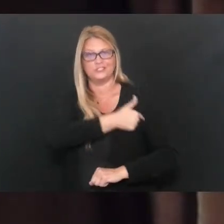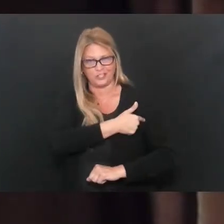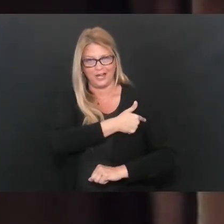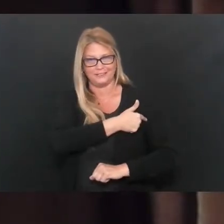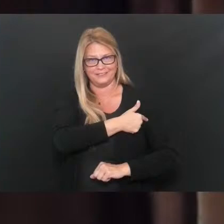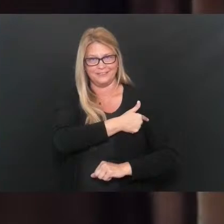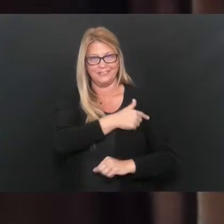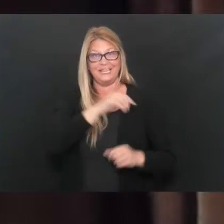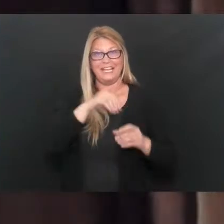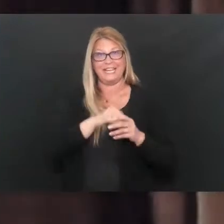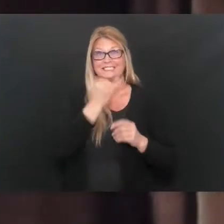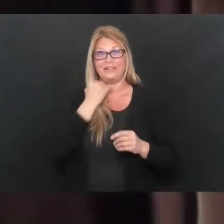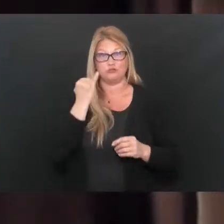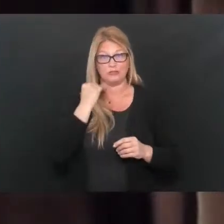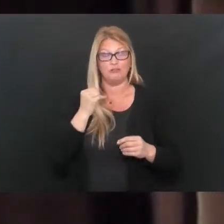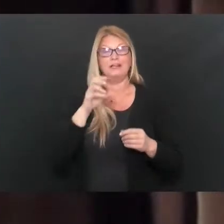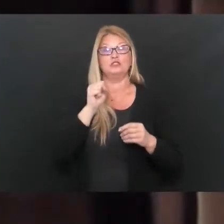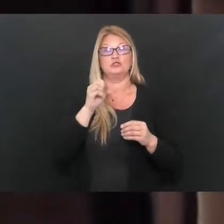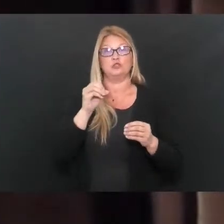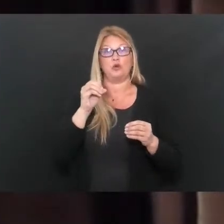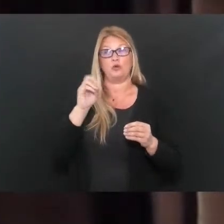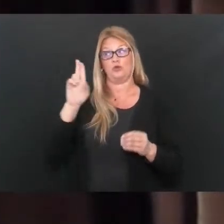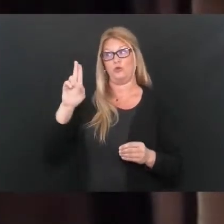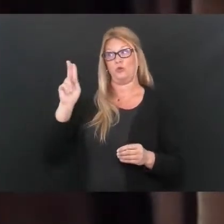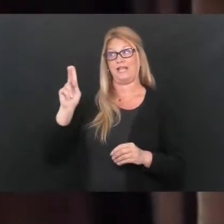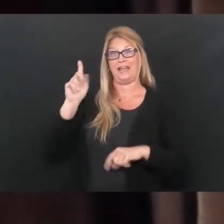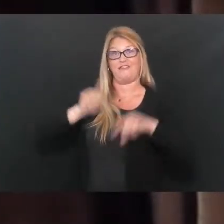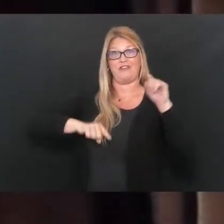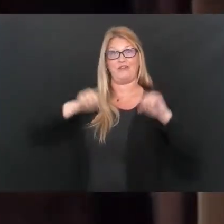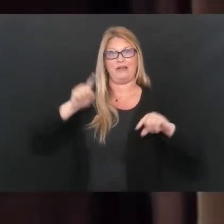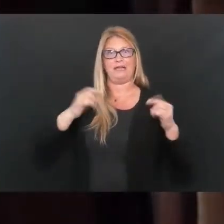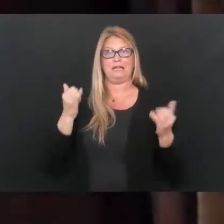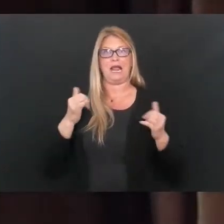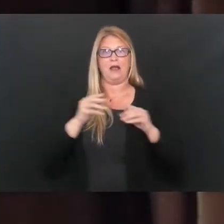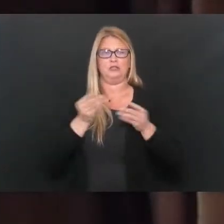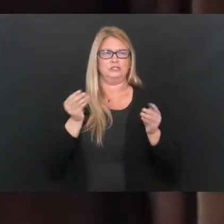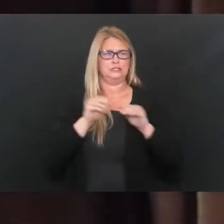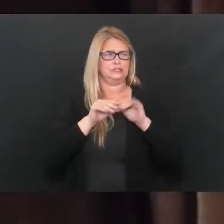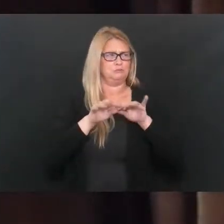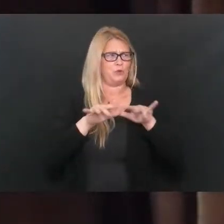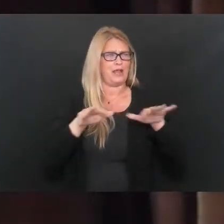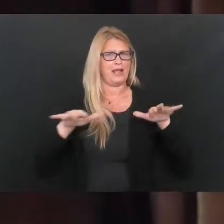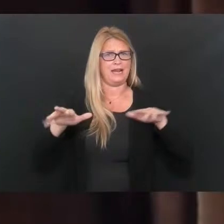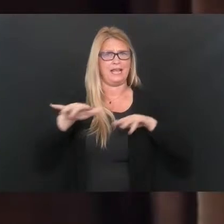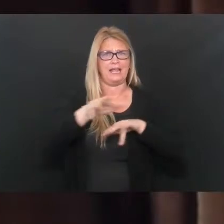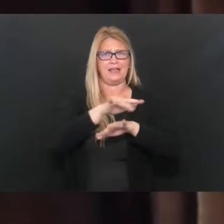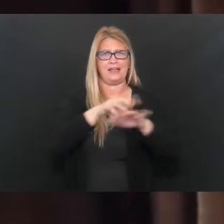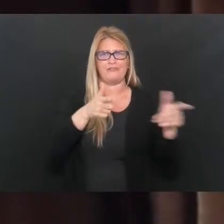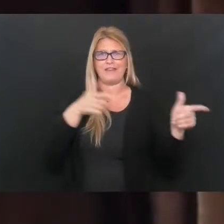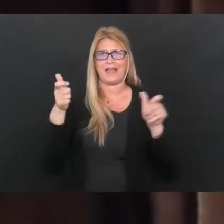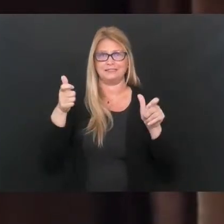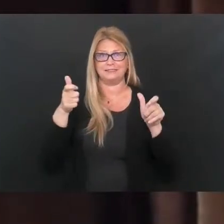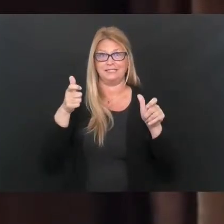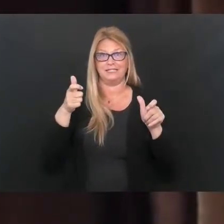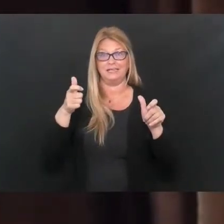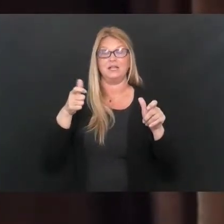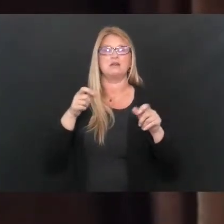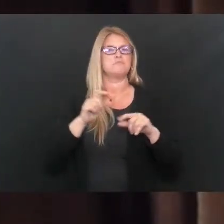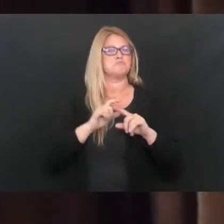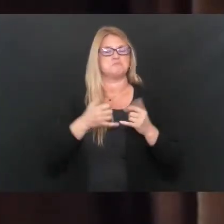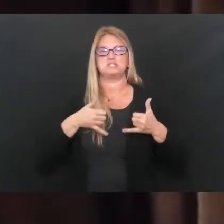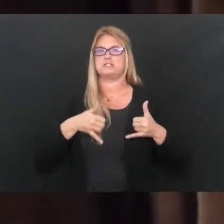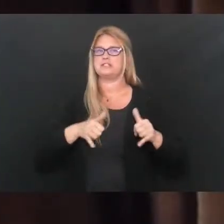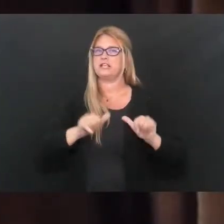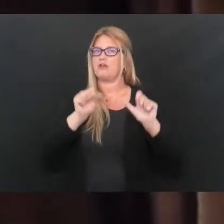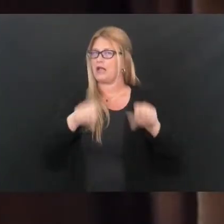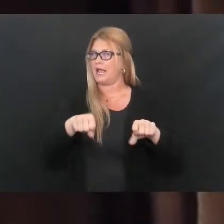is Israel. And despite the United Kingdom variant growing quickly in those two countries as well, they have been able